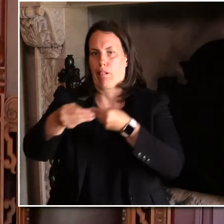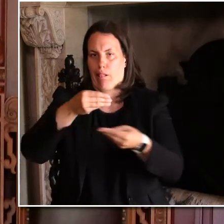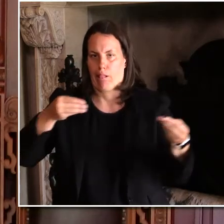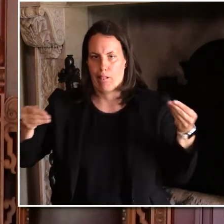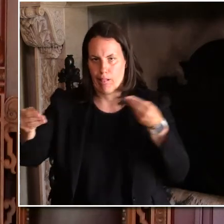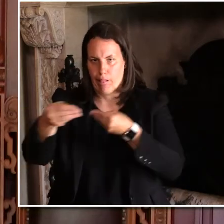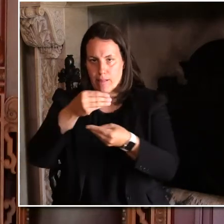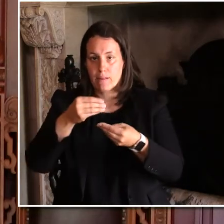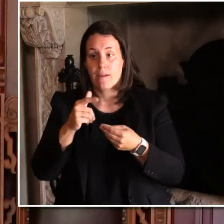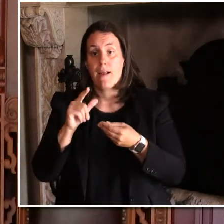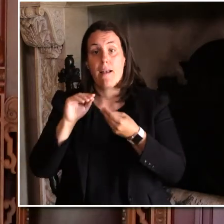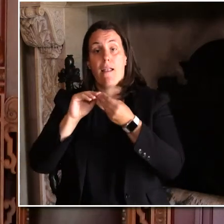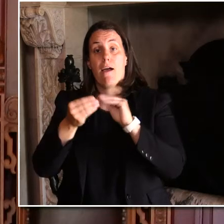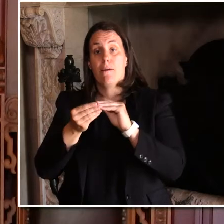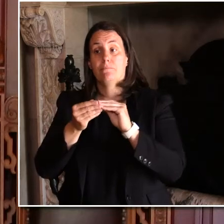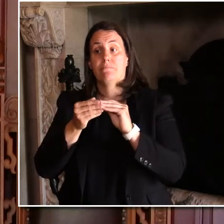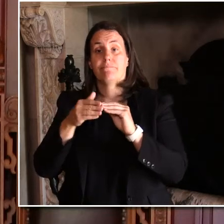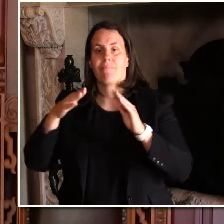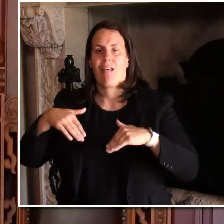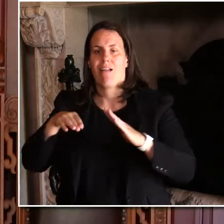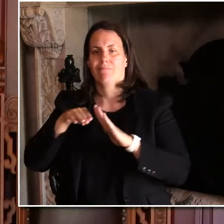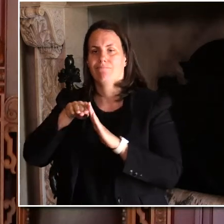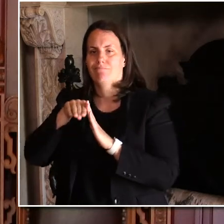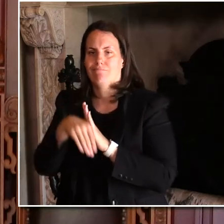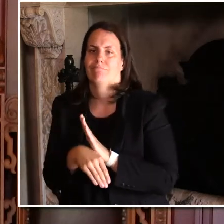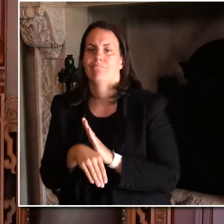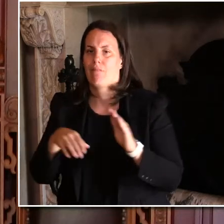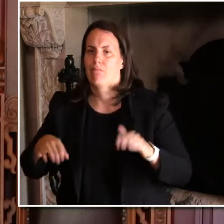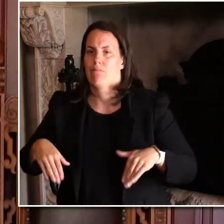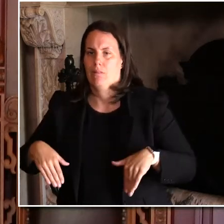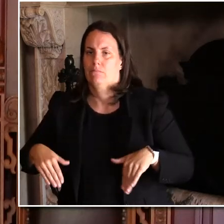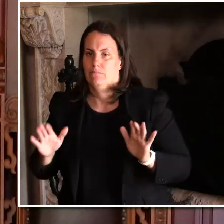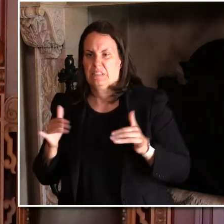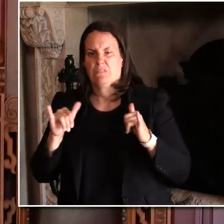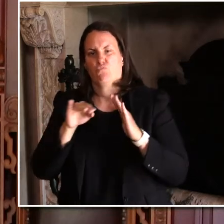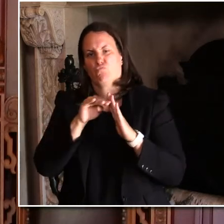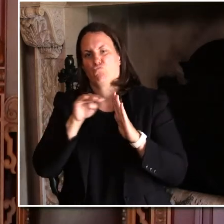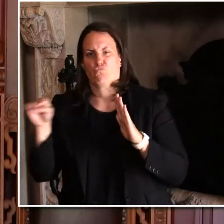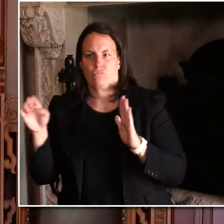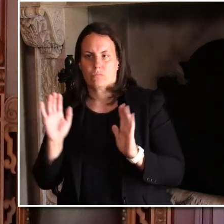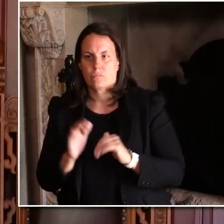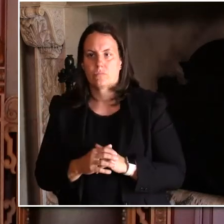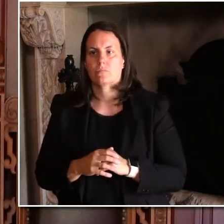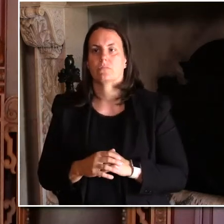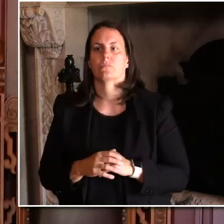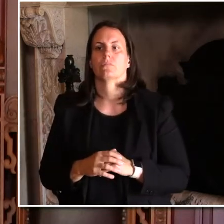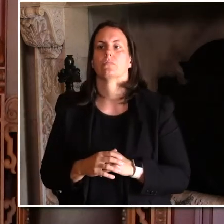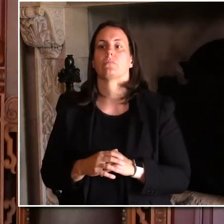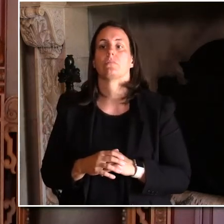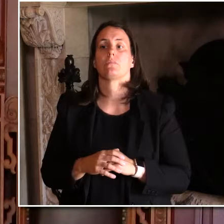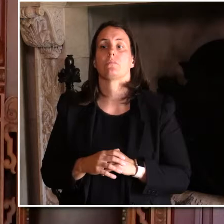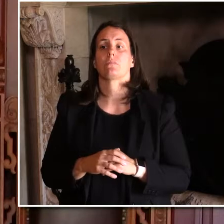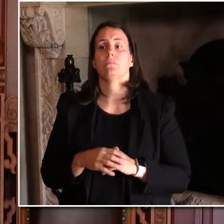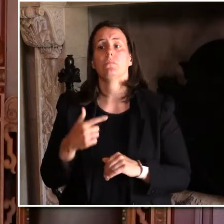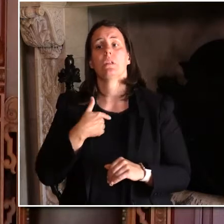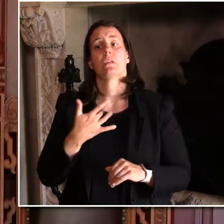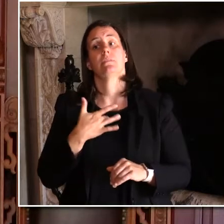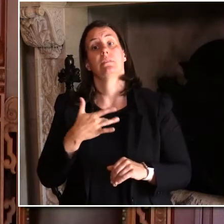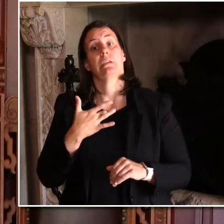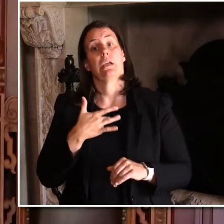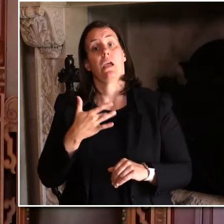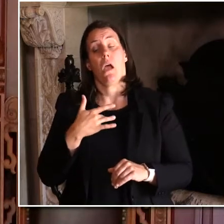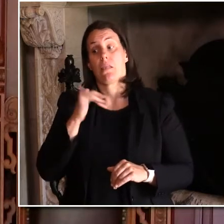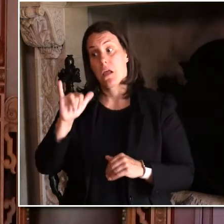hope is that what we're seeing is some of the success of all the work we've been doing over the last few months, we as a state. And that comes down to